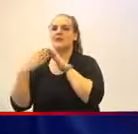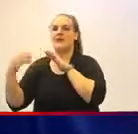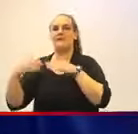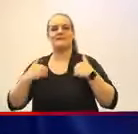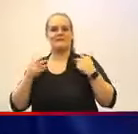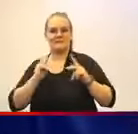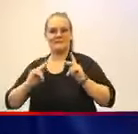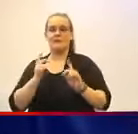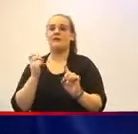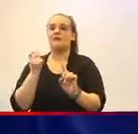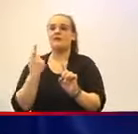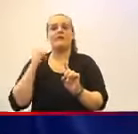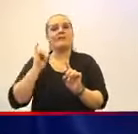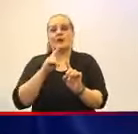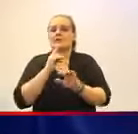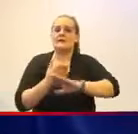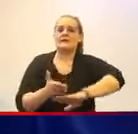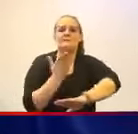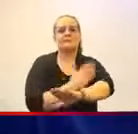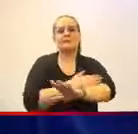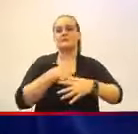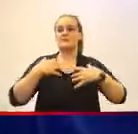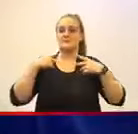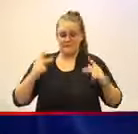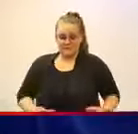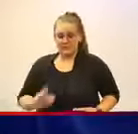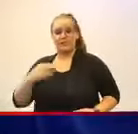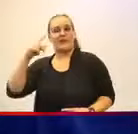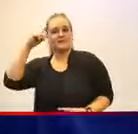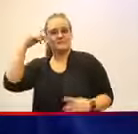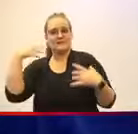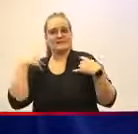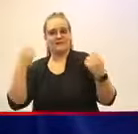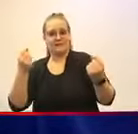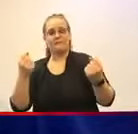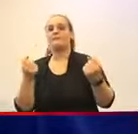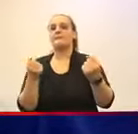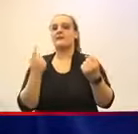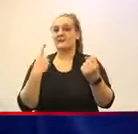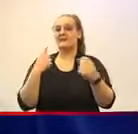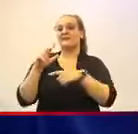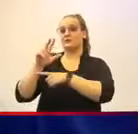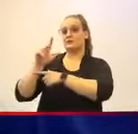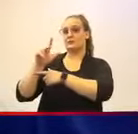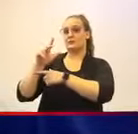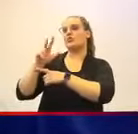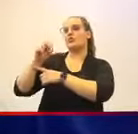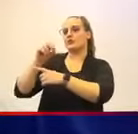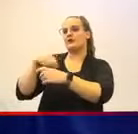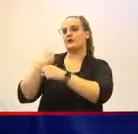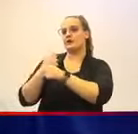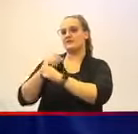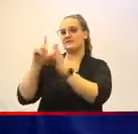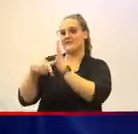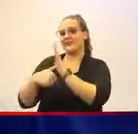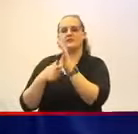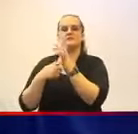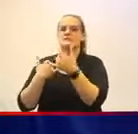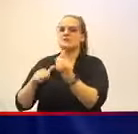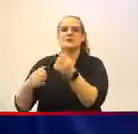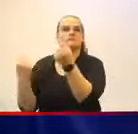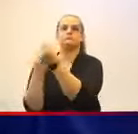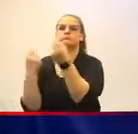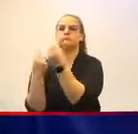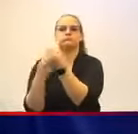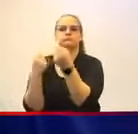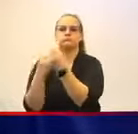physical and mental health. And 3 decades later, Inside Out is a strong center for LGBTQ youth community, now serving